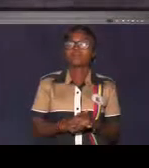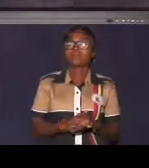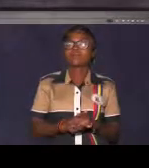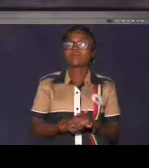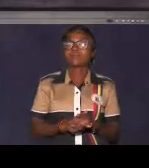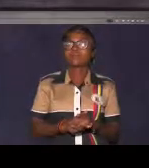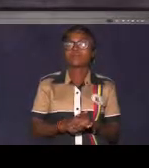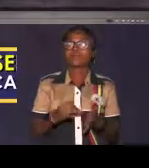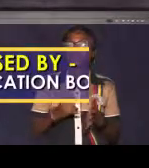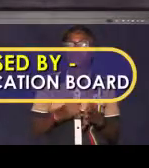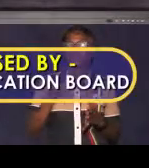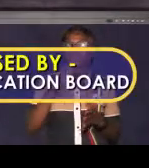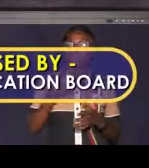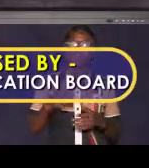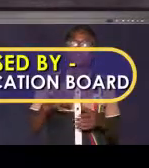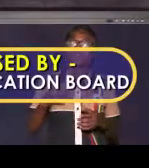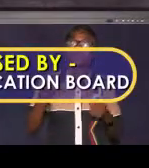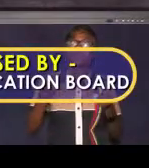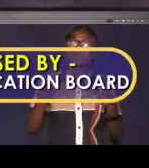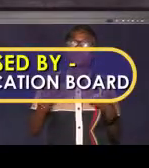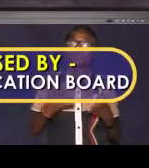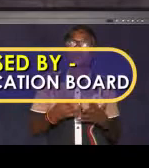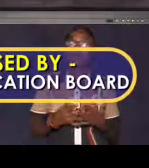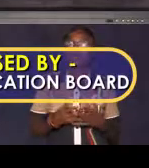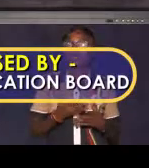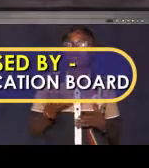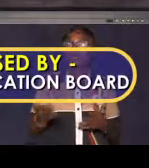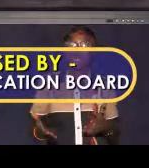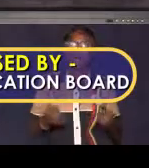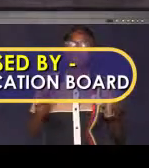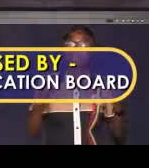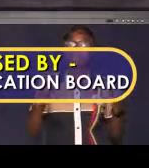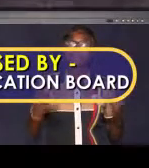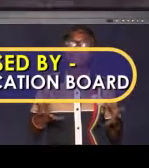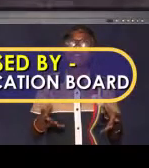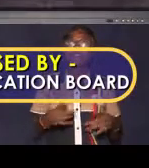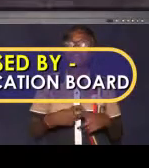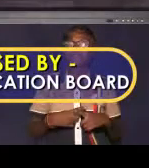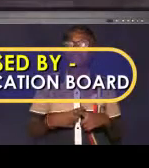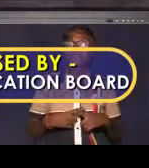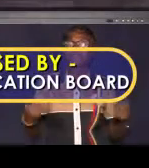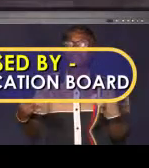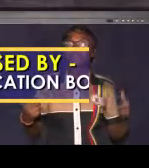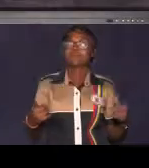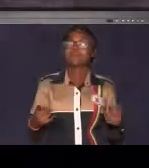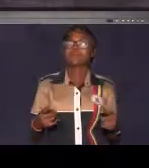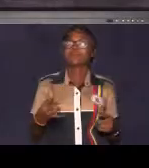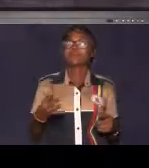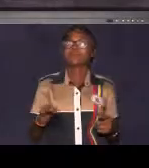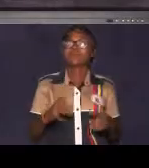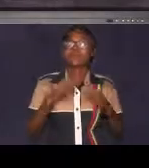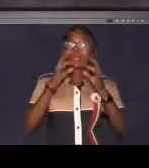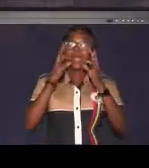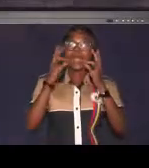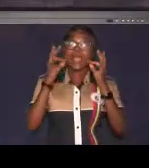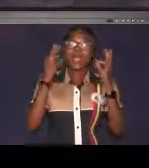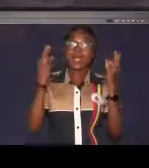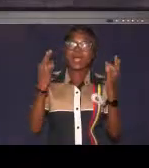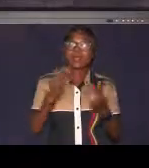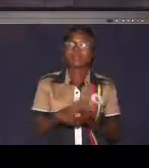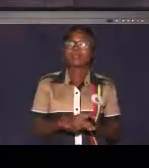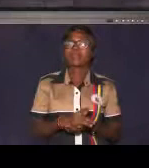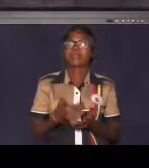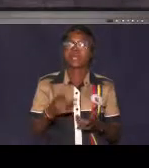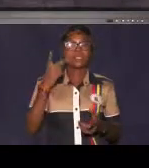cats, C-A-T-S, then it is plural. There are many species of cats. Now let's look at how it is